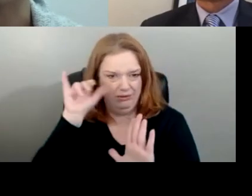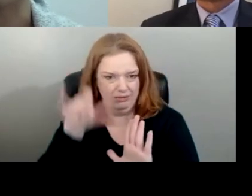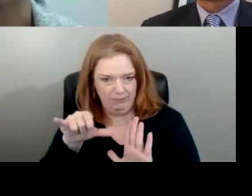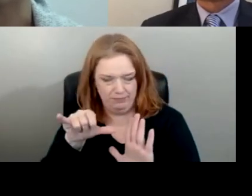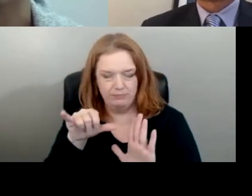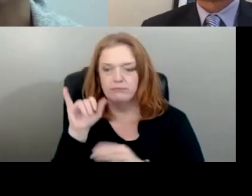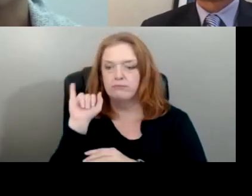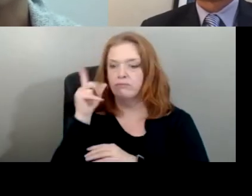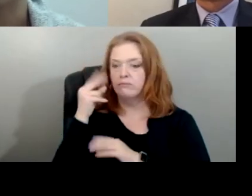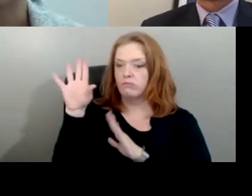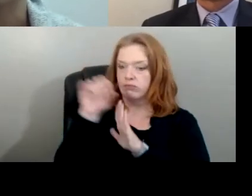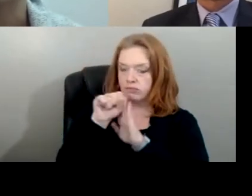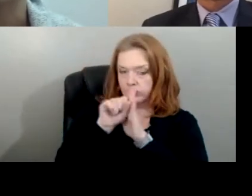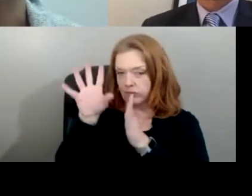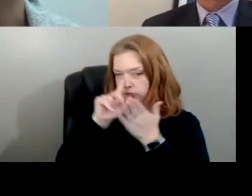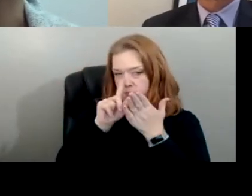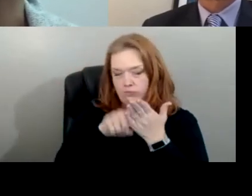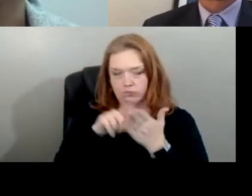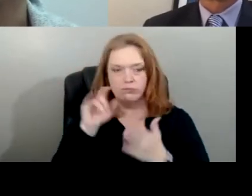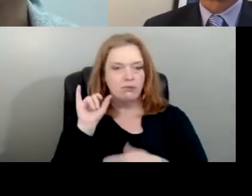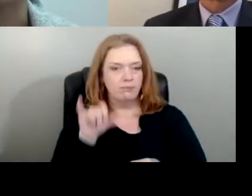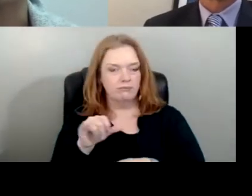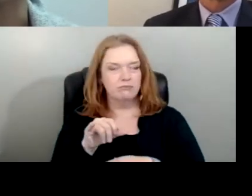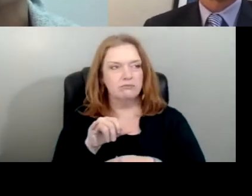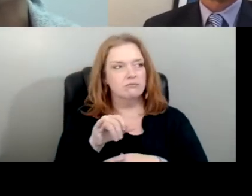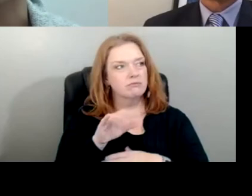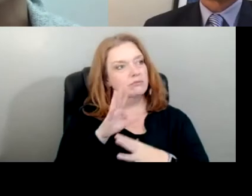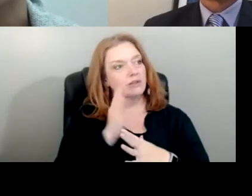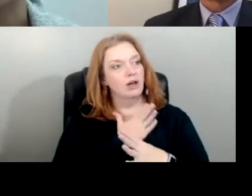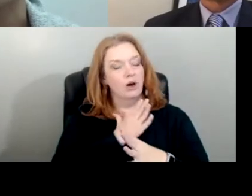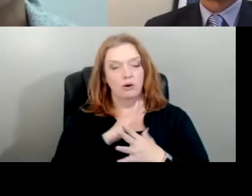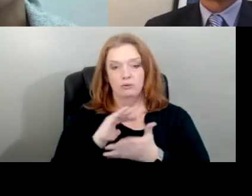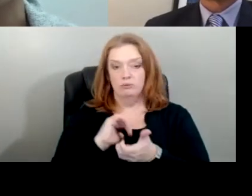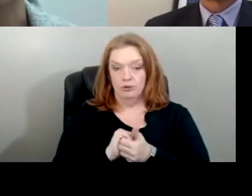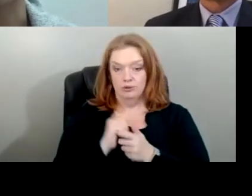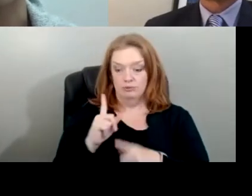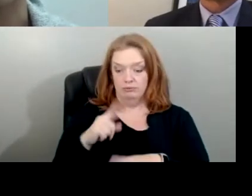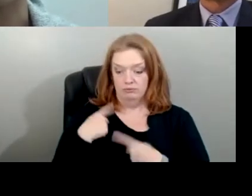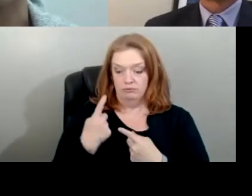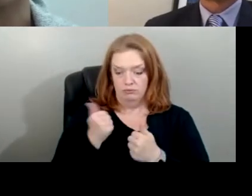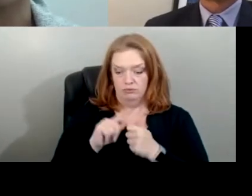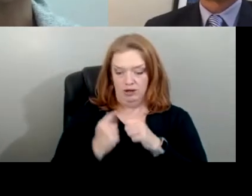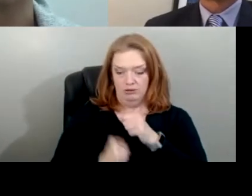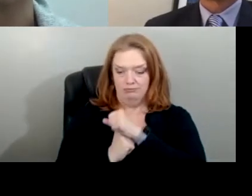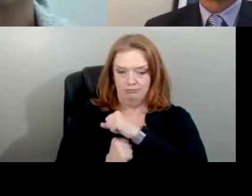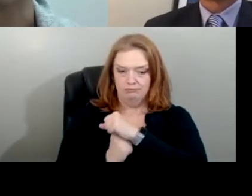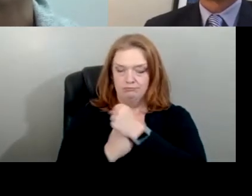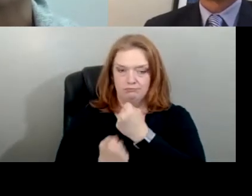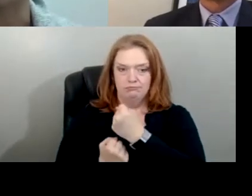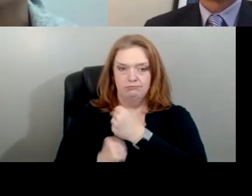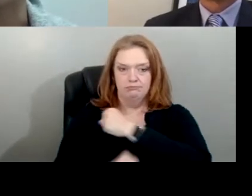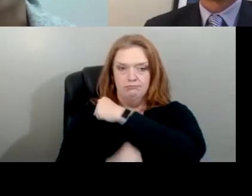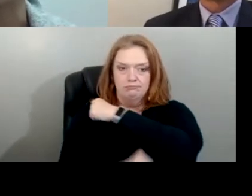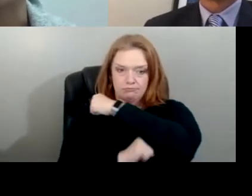state recognition. And then just trying to build upon those partnerships and collaborations, trying to actually